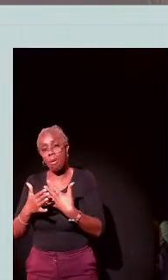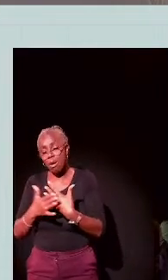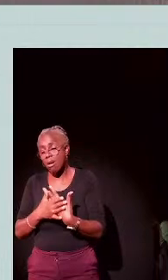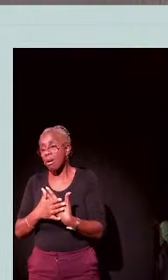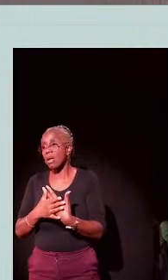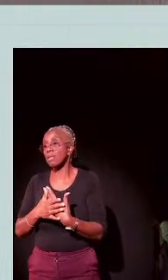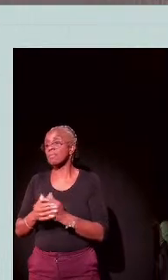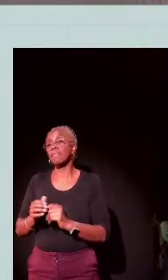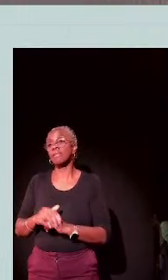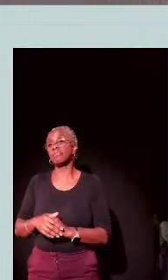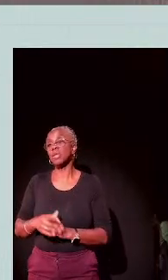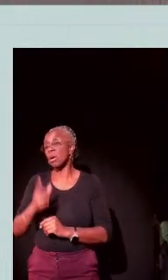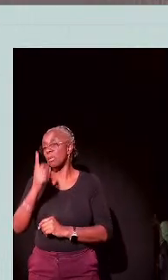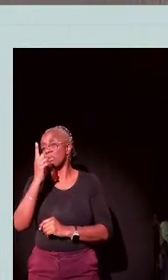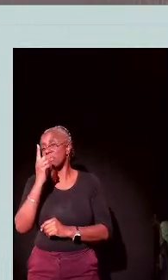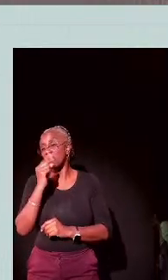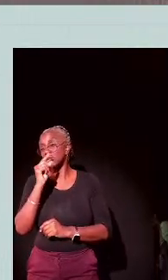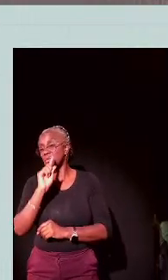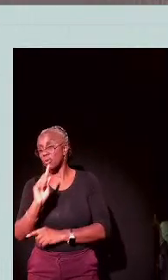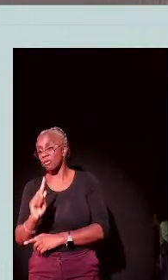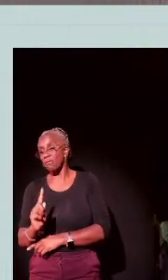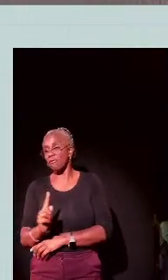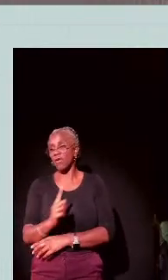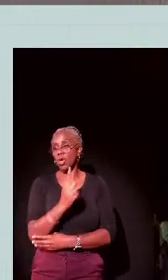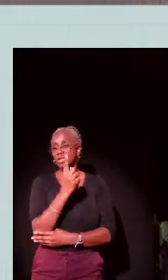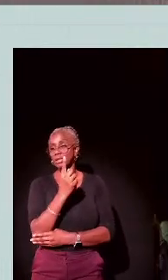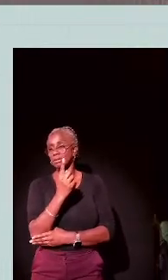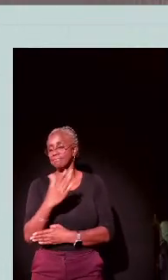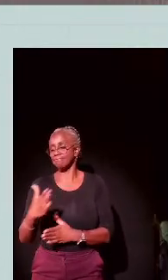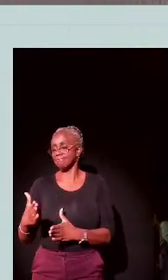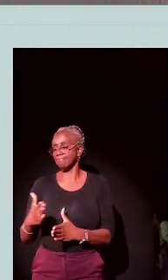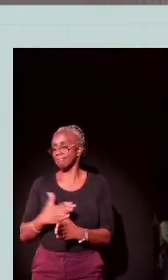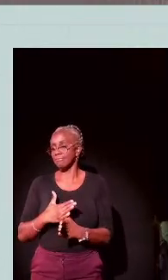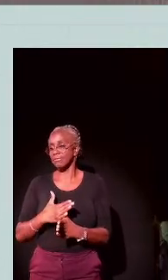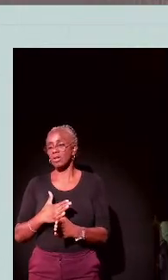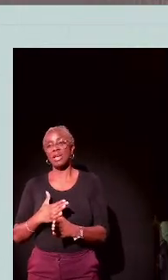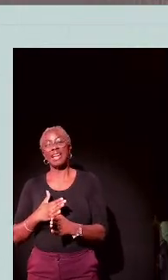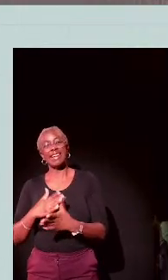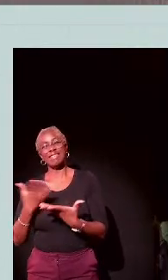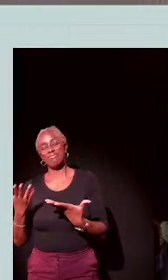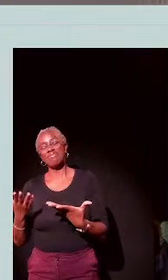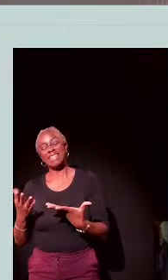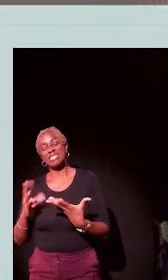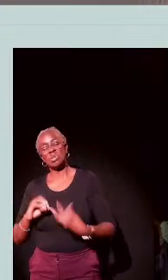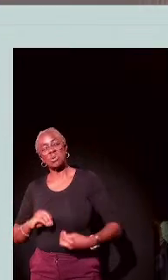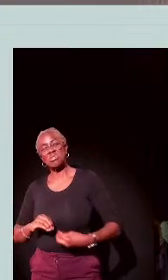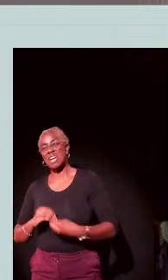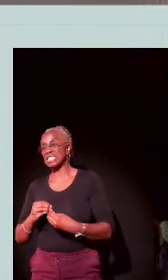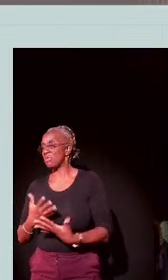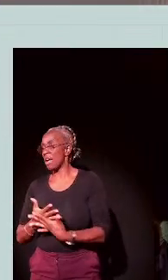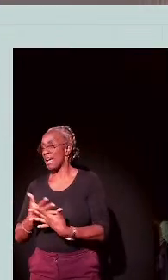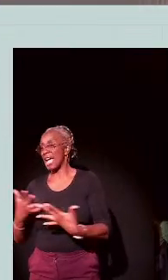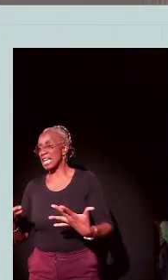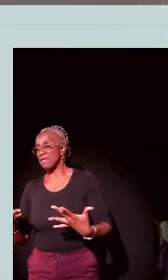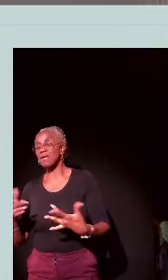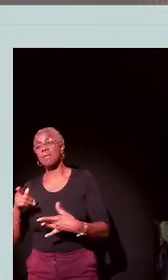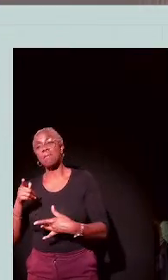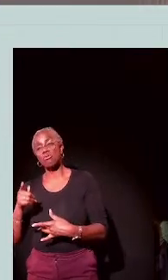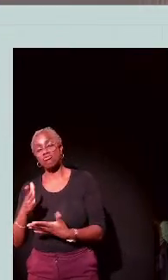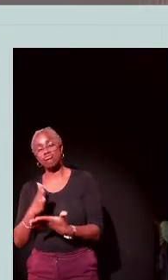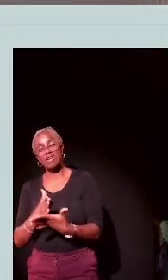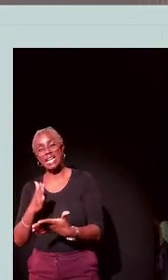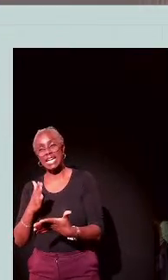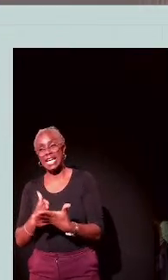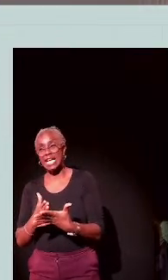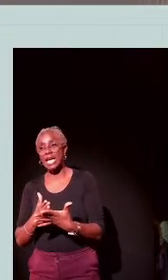maybe the first conceptually in a sense where it's not designed for gestures, but instead it relies on the fact that you are